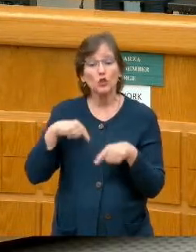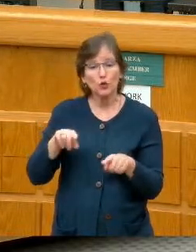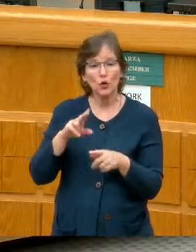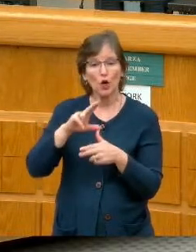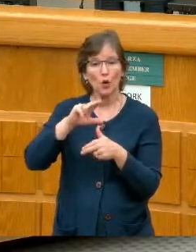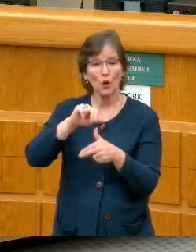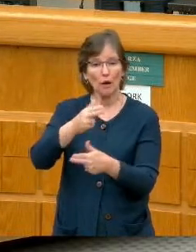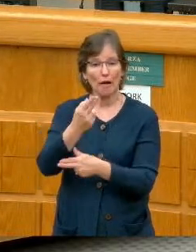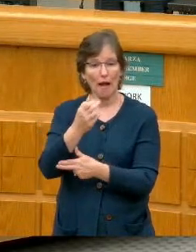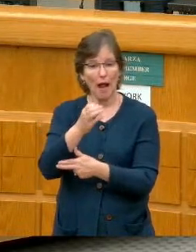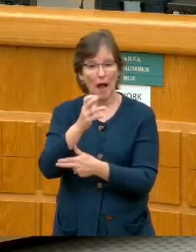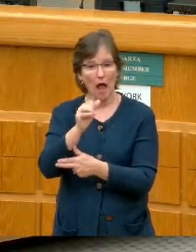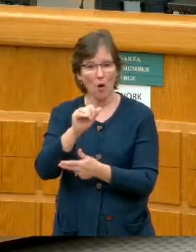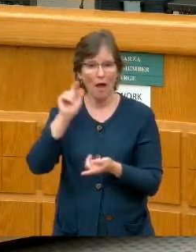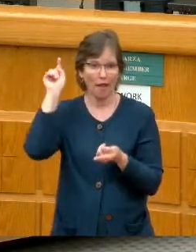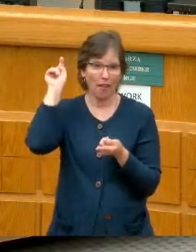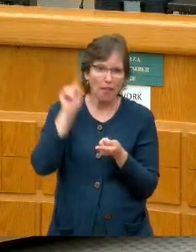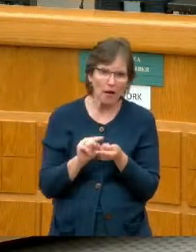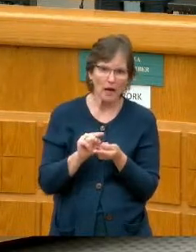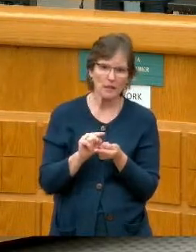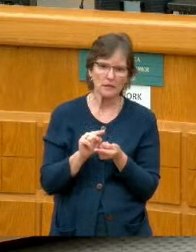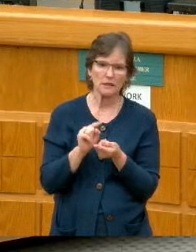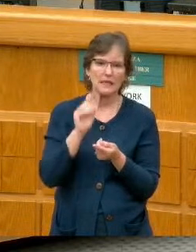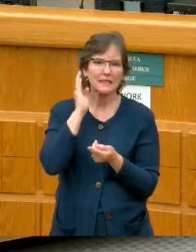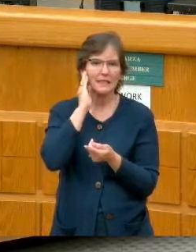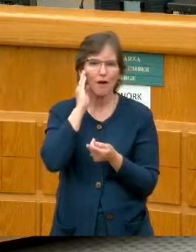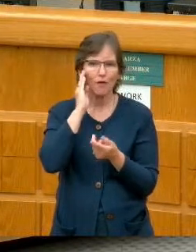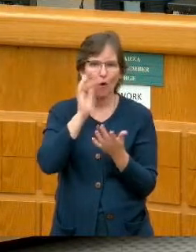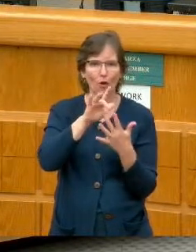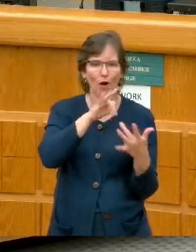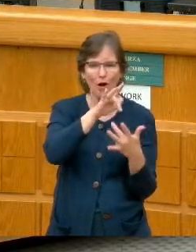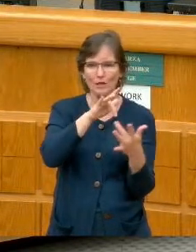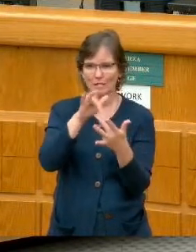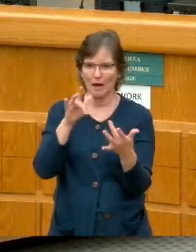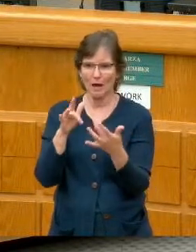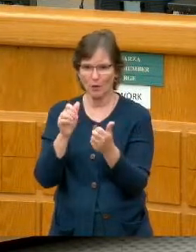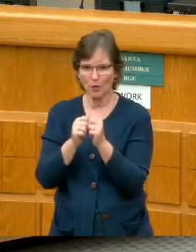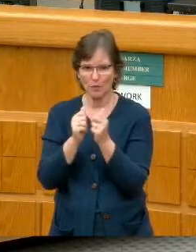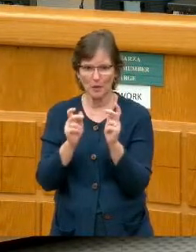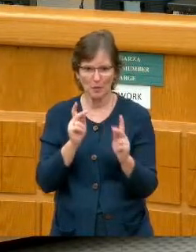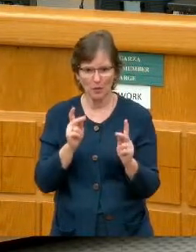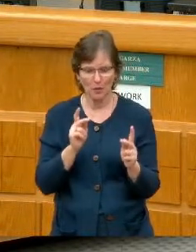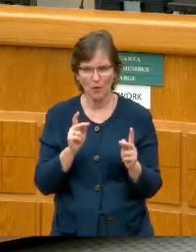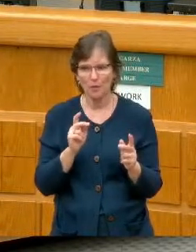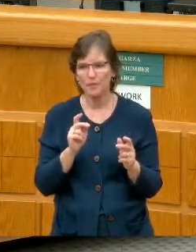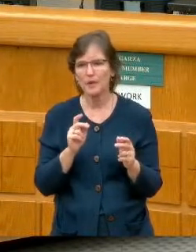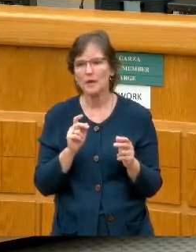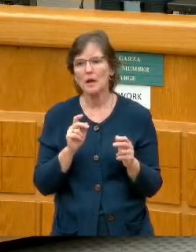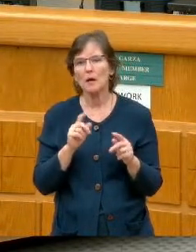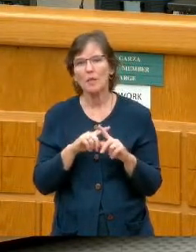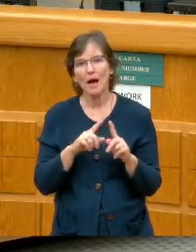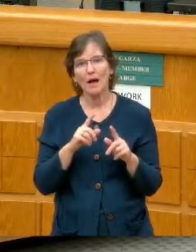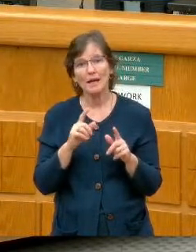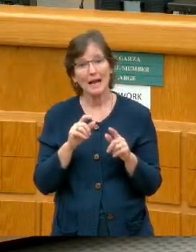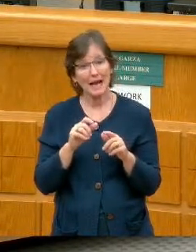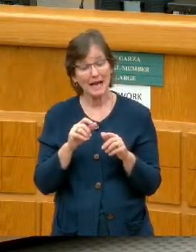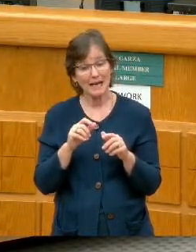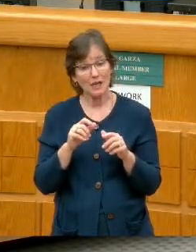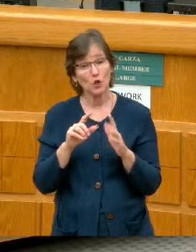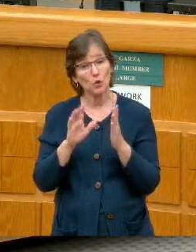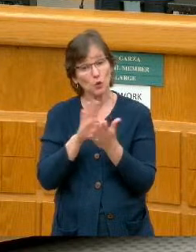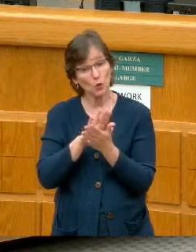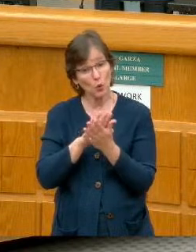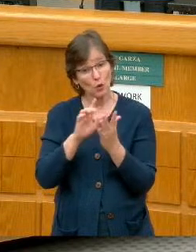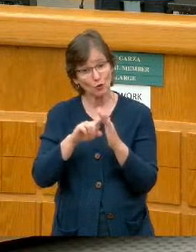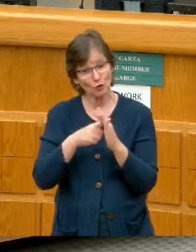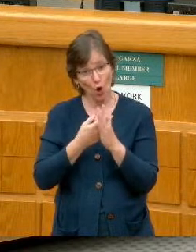of encounters that we've seen. However, since the beginning of school, there's been this remarkable decline in the encounter rate